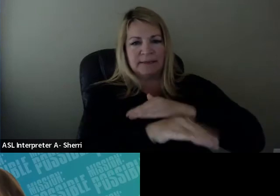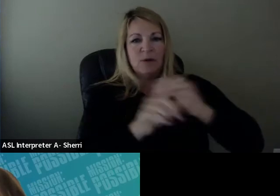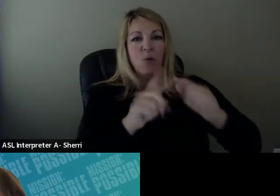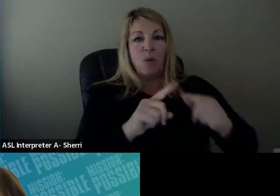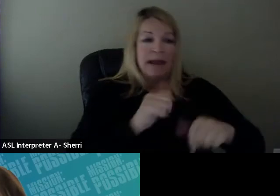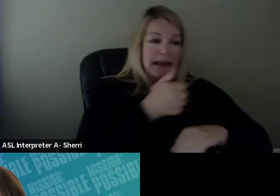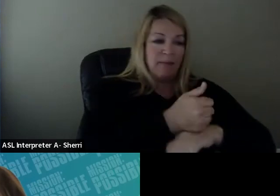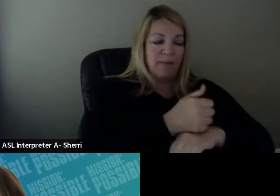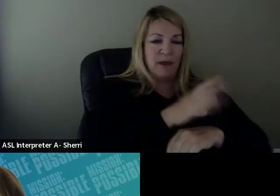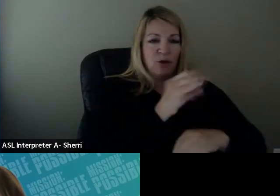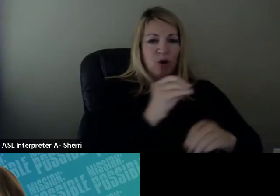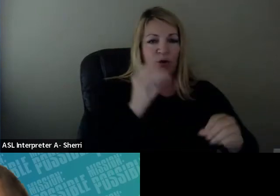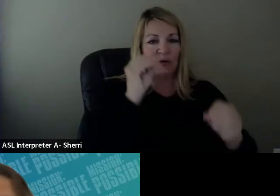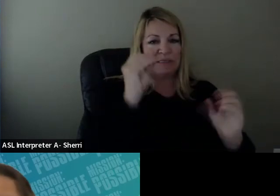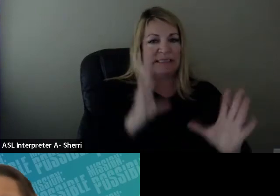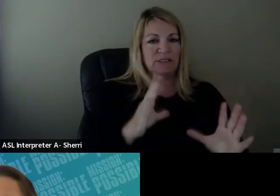implementing co-teaching.